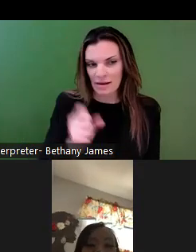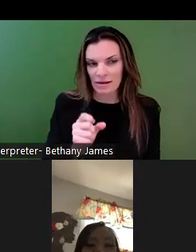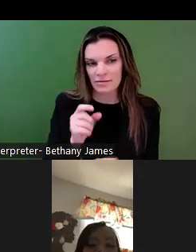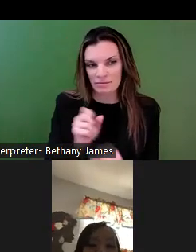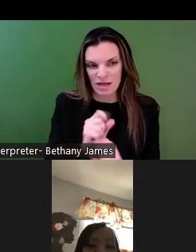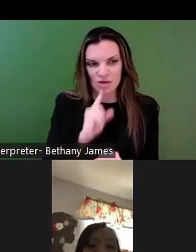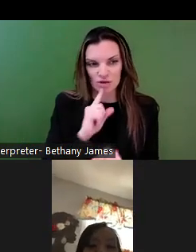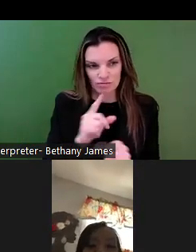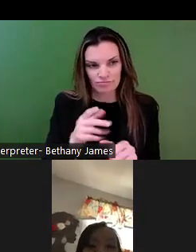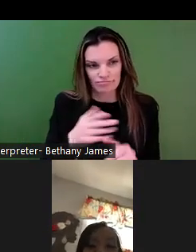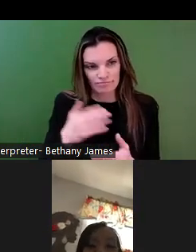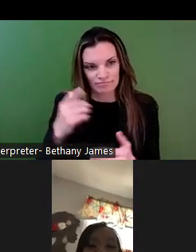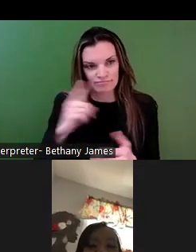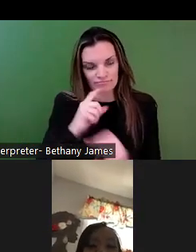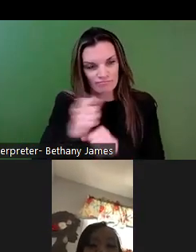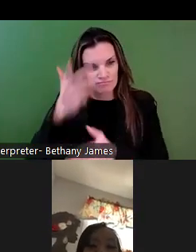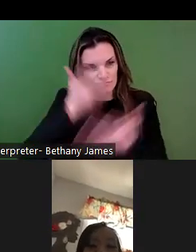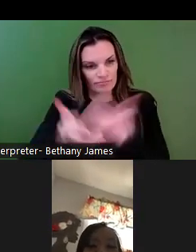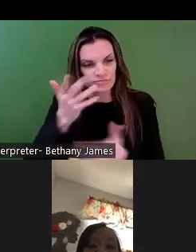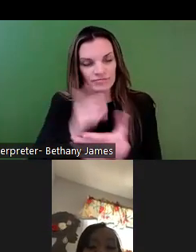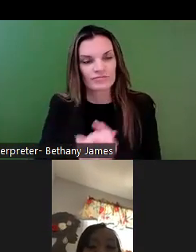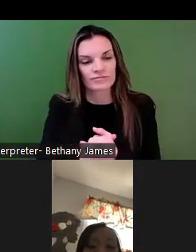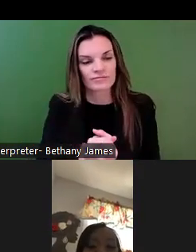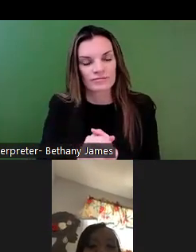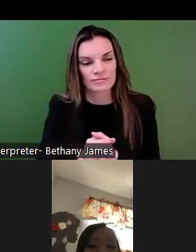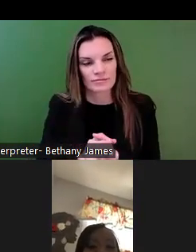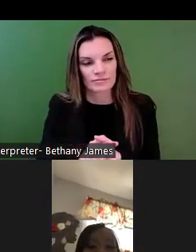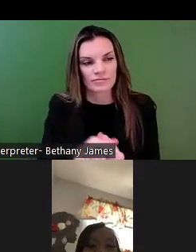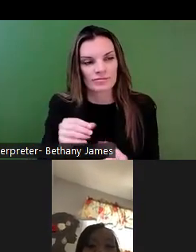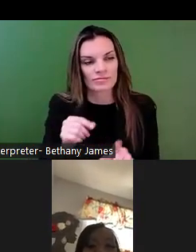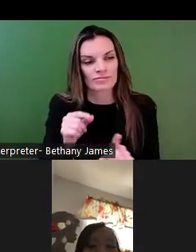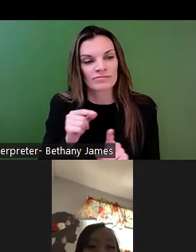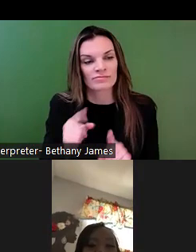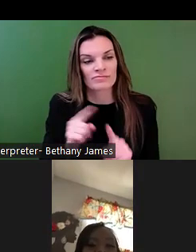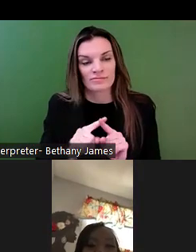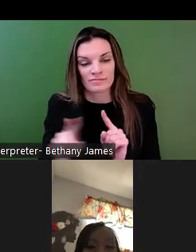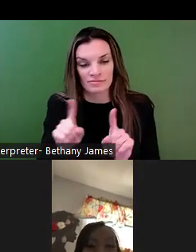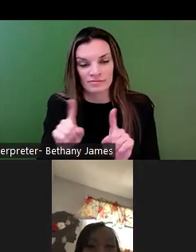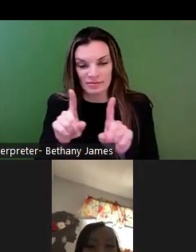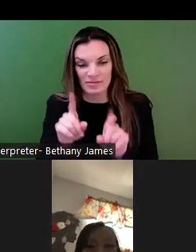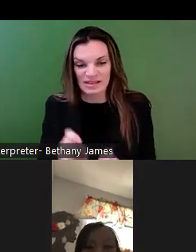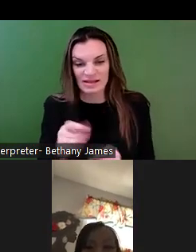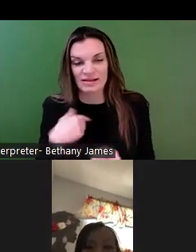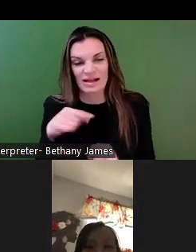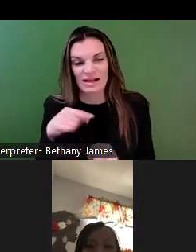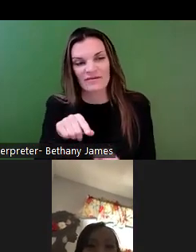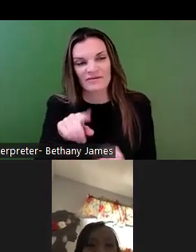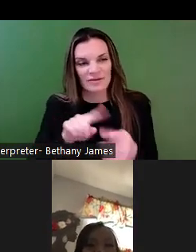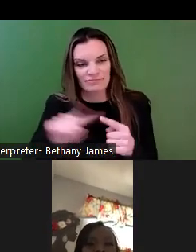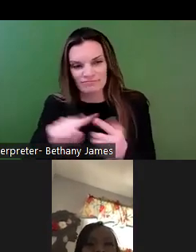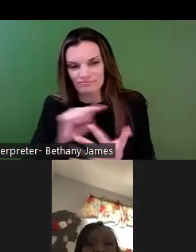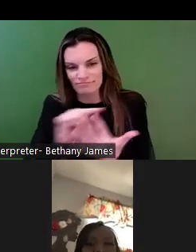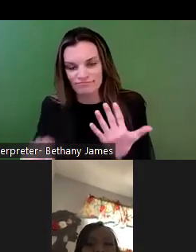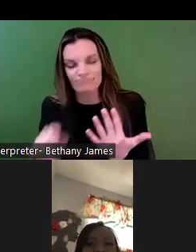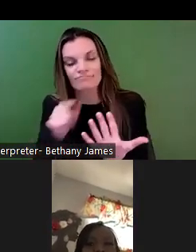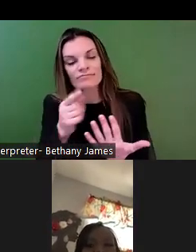Although, catheter angiogram is the most sensitive and a specific vascular testing to confirm the different types of stroke that someone may have, because it